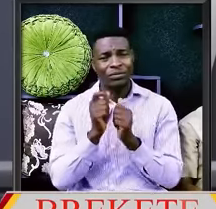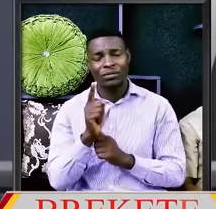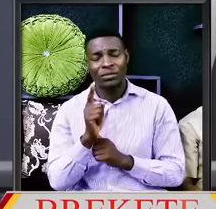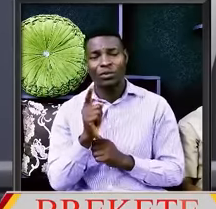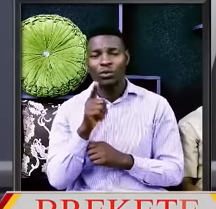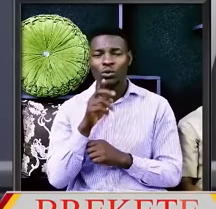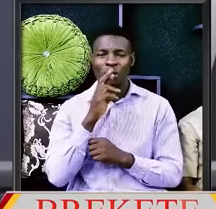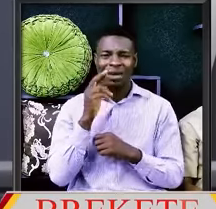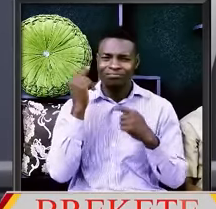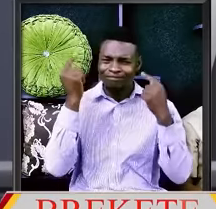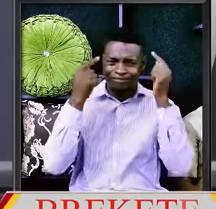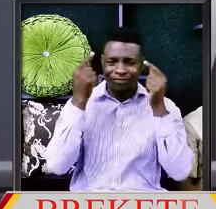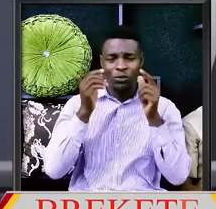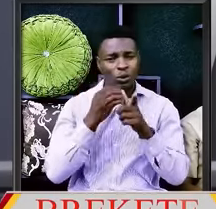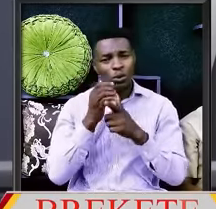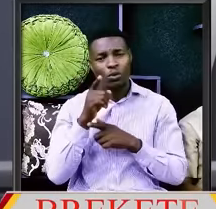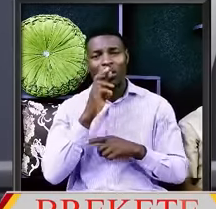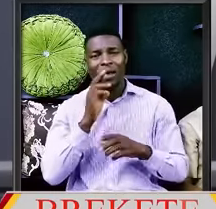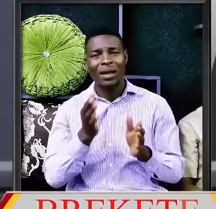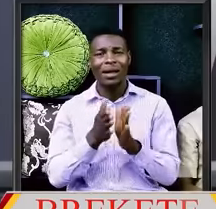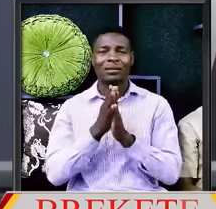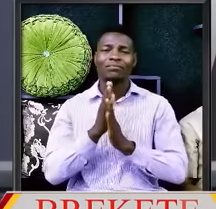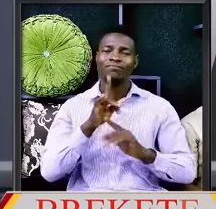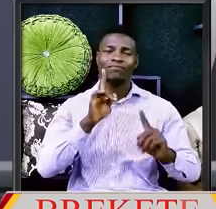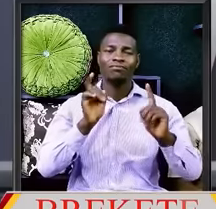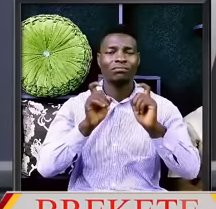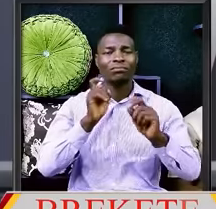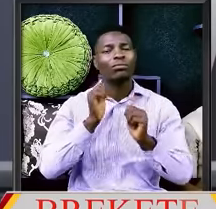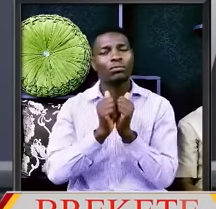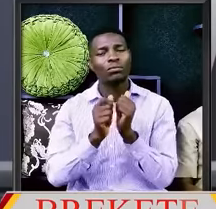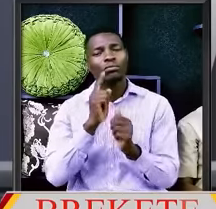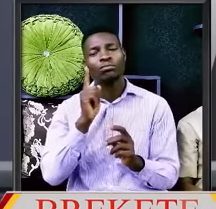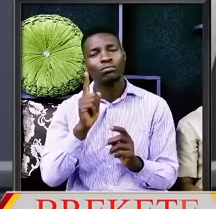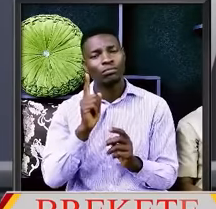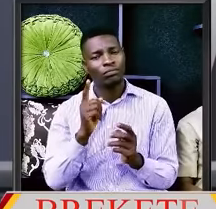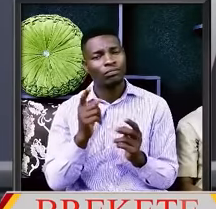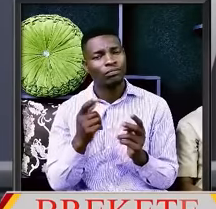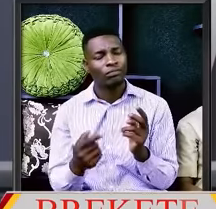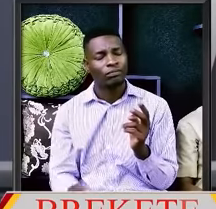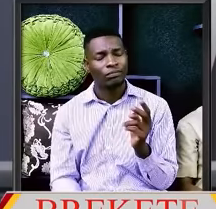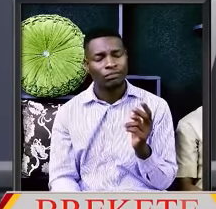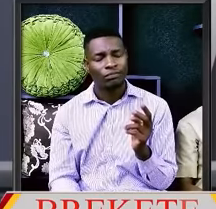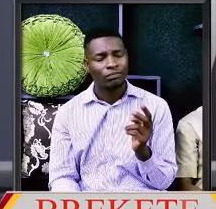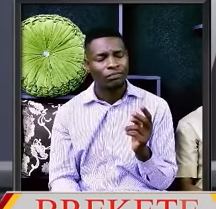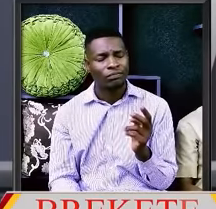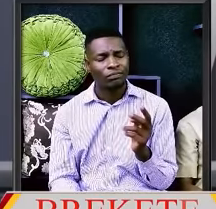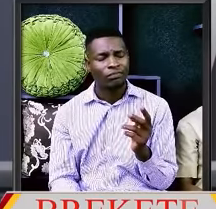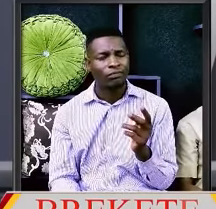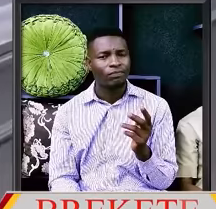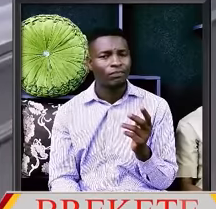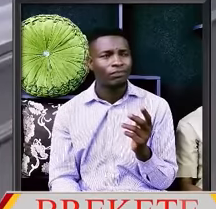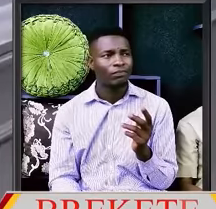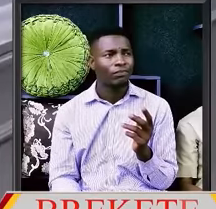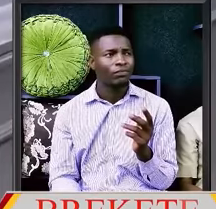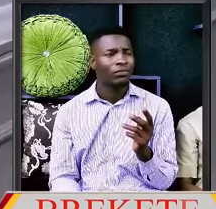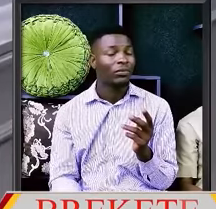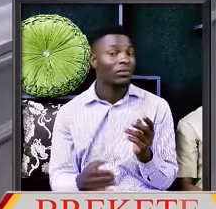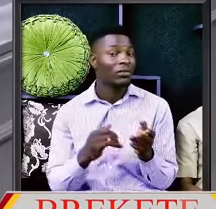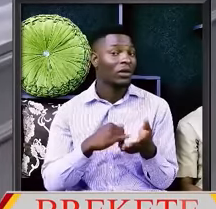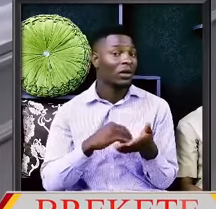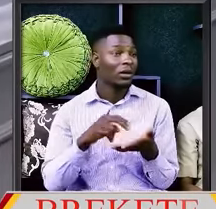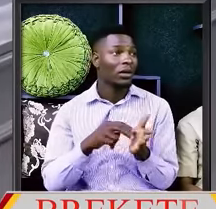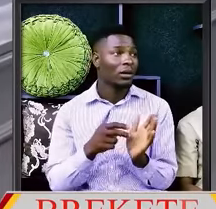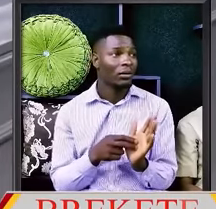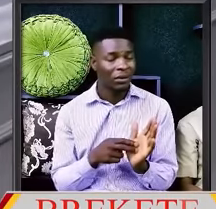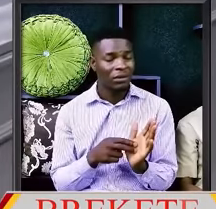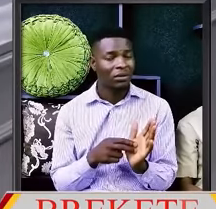What? Now, wonder you the wonder I've been a question you they ask. So we just need clarity. We as Nigerians, you know, we're it looking say,